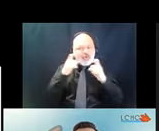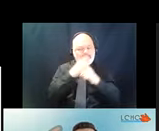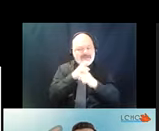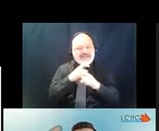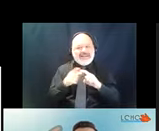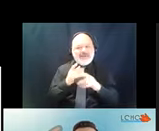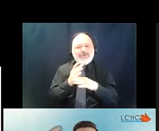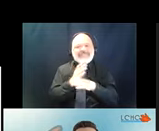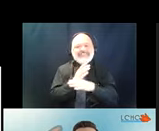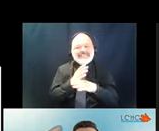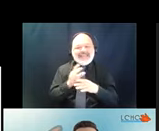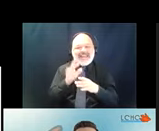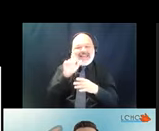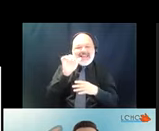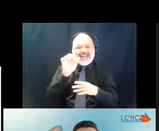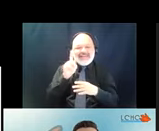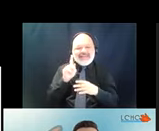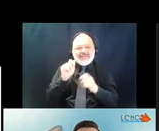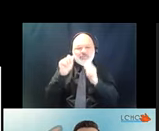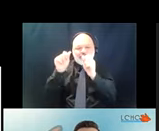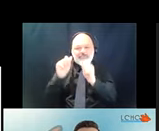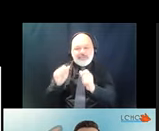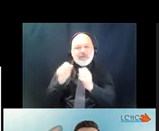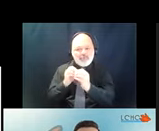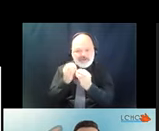share a link in the chat box with some more information.